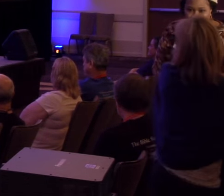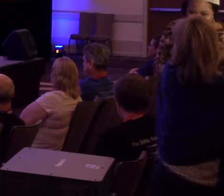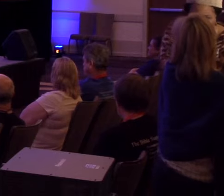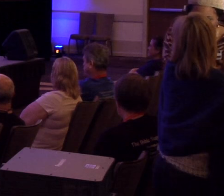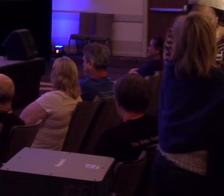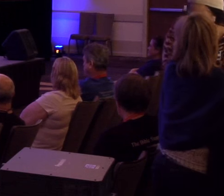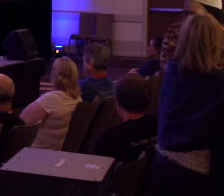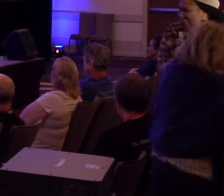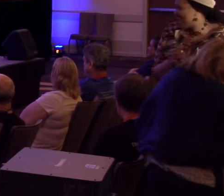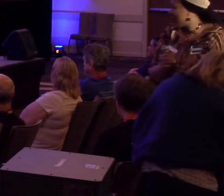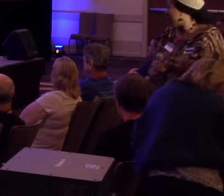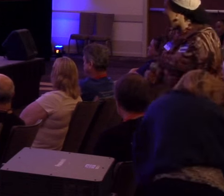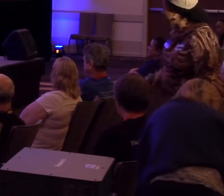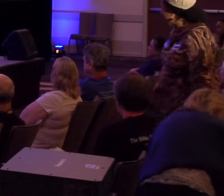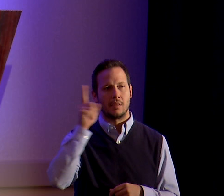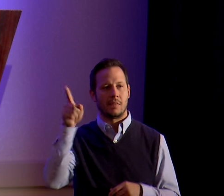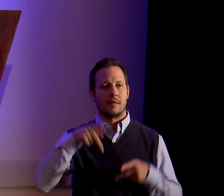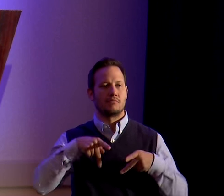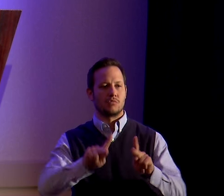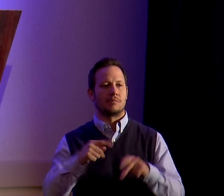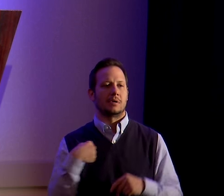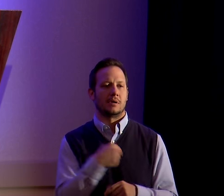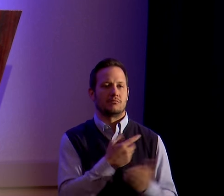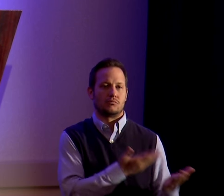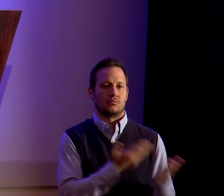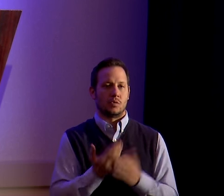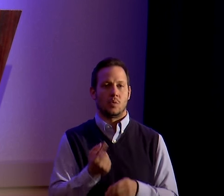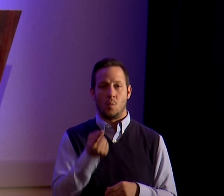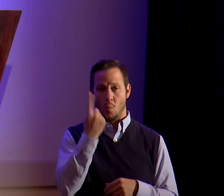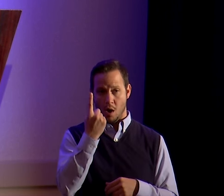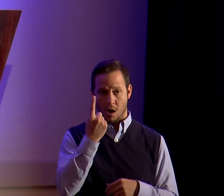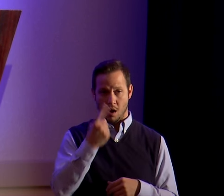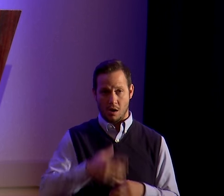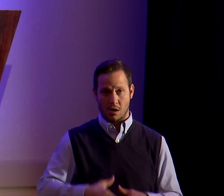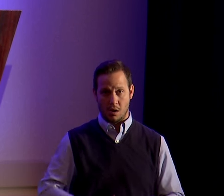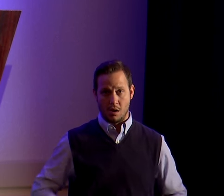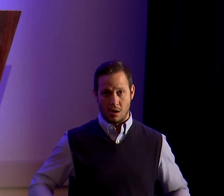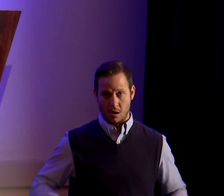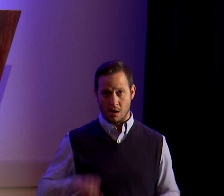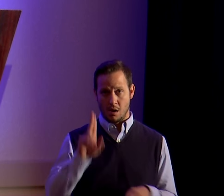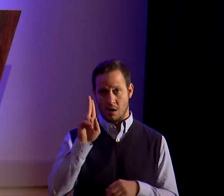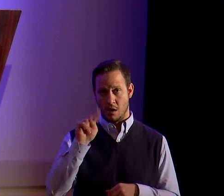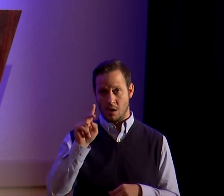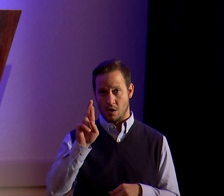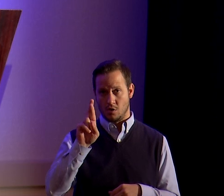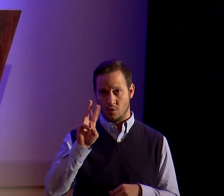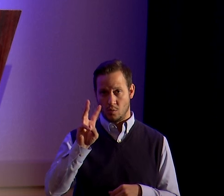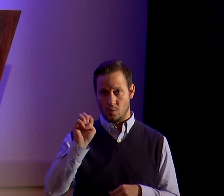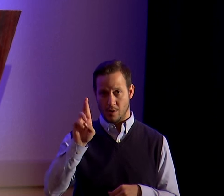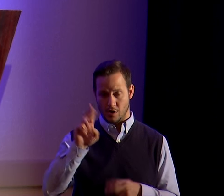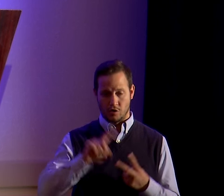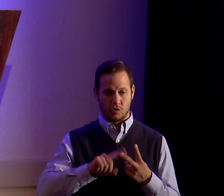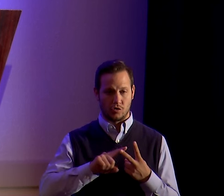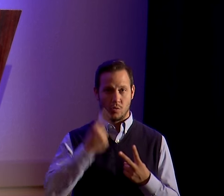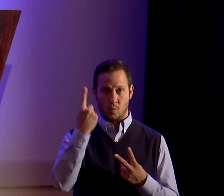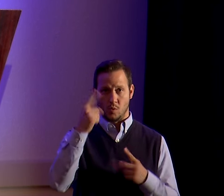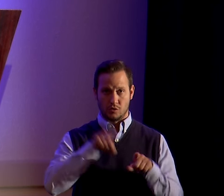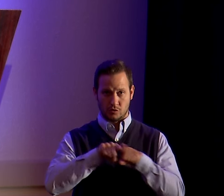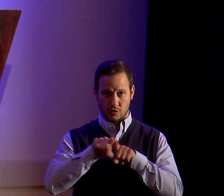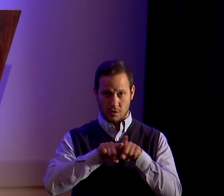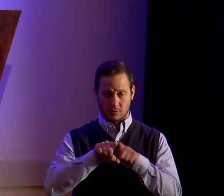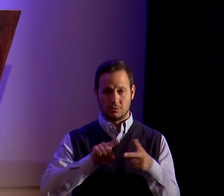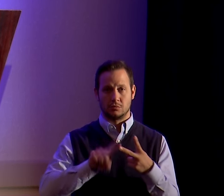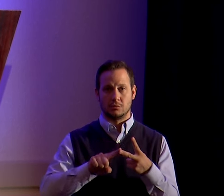Okay. We are allowed one pair of underwear, one pair of socks, one